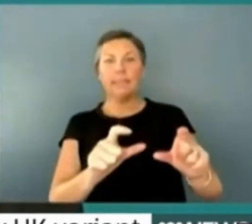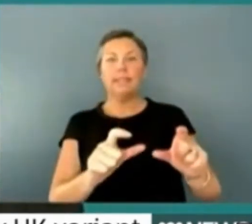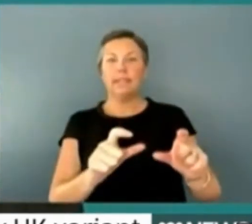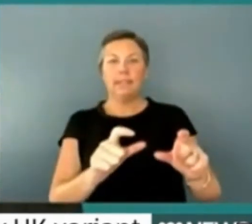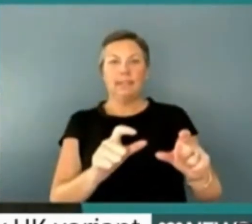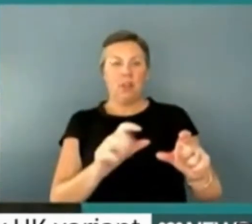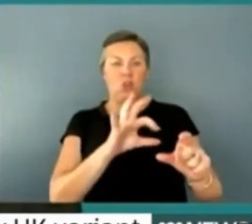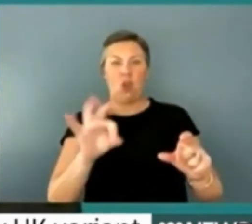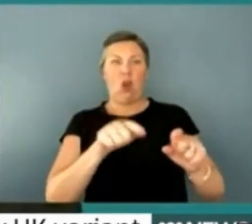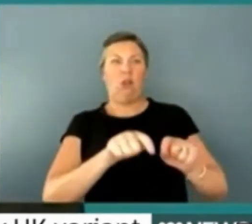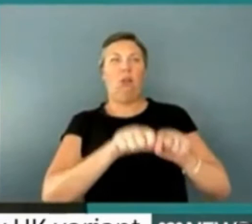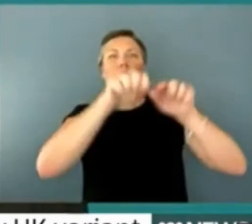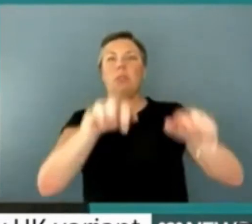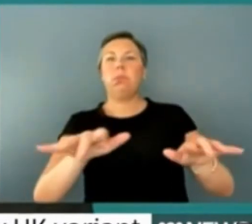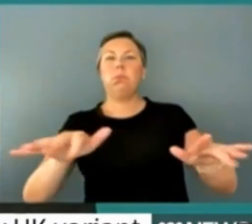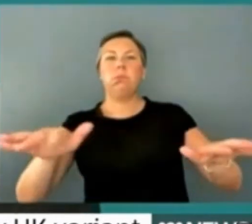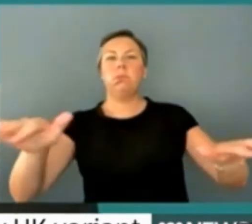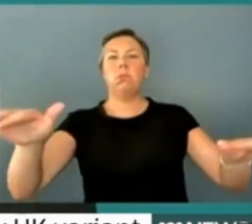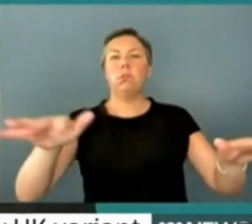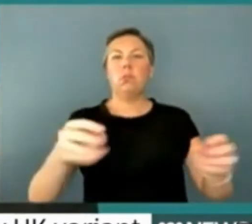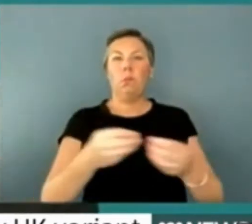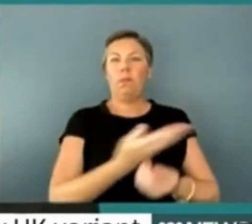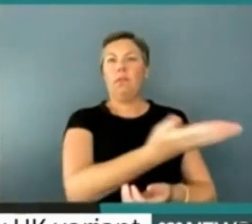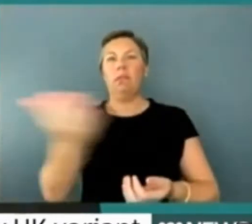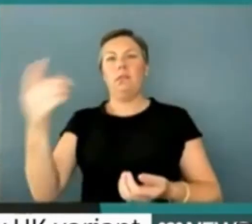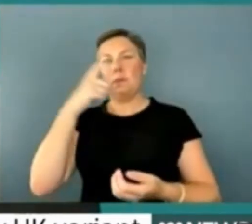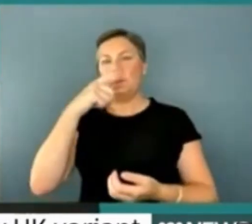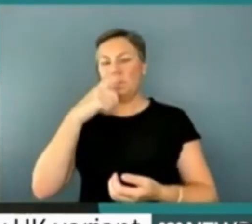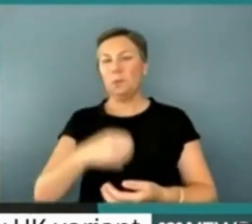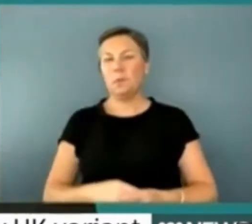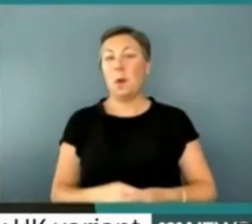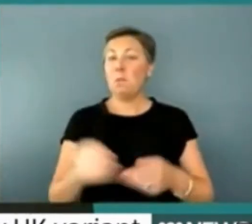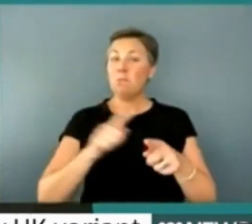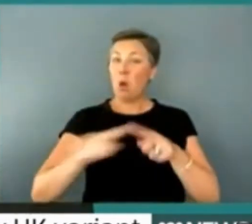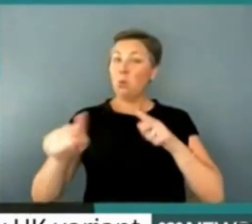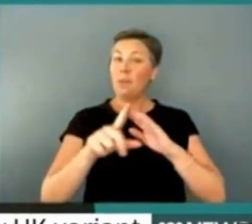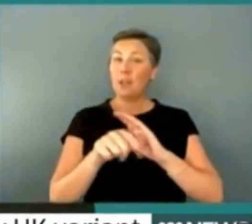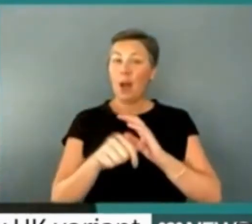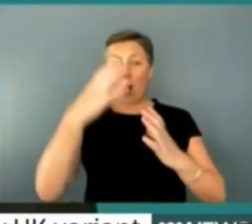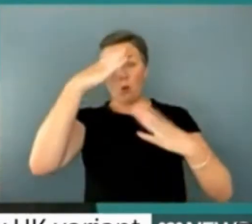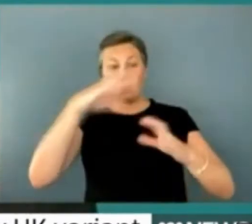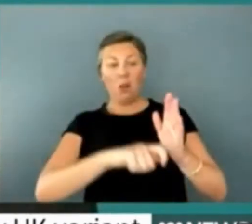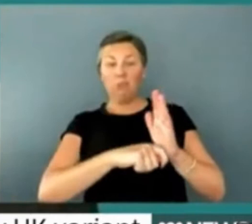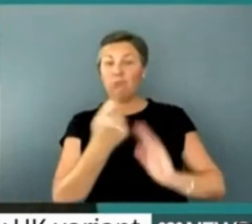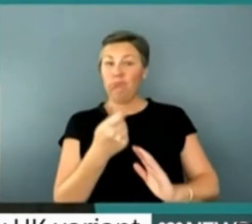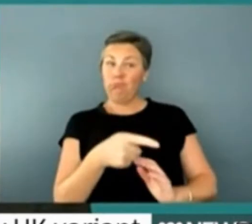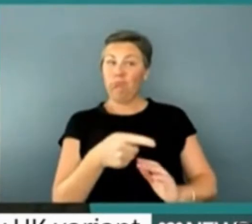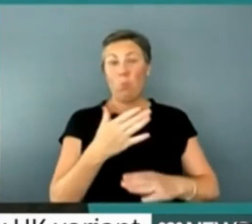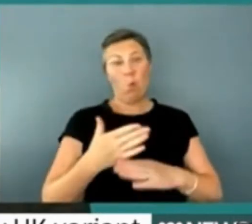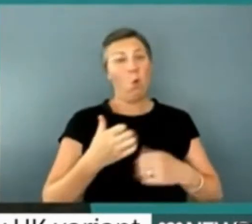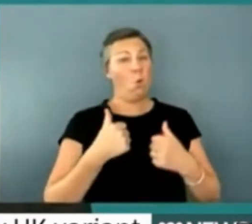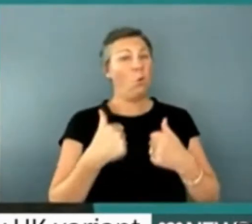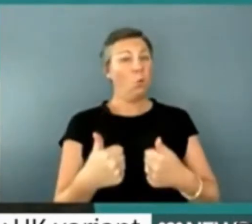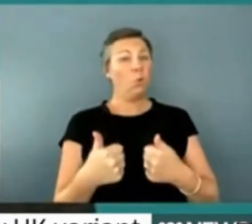of the cases, for most of the time, our quarantine system has been very safe and effective. So